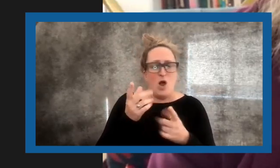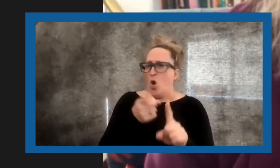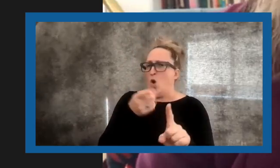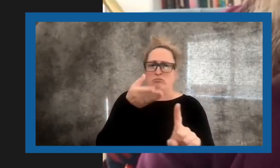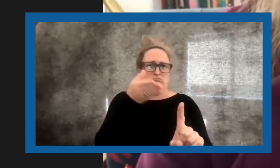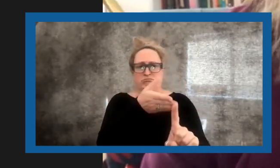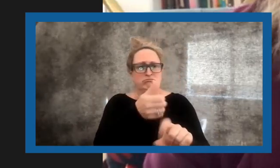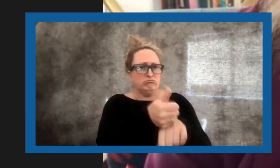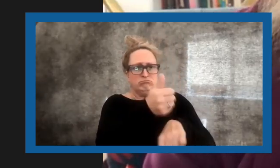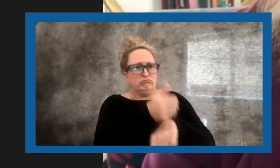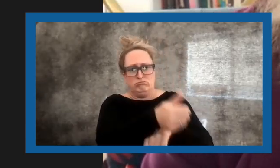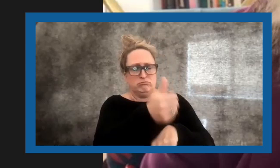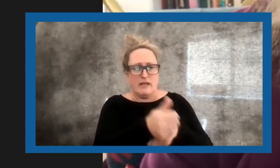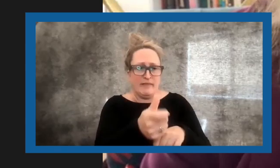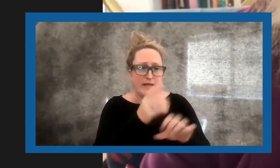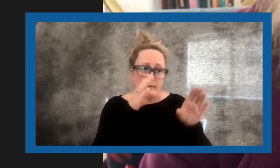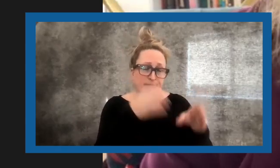to bear the brunt of